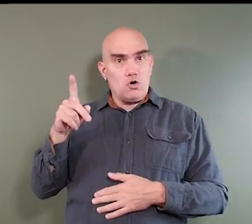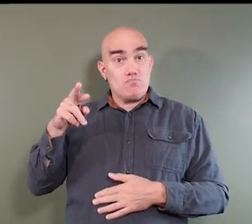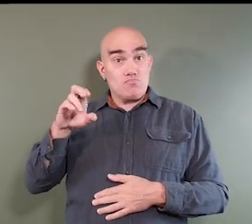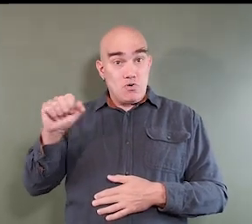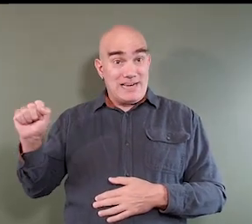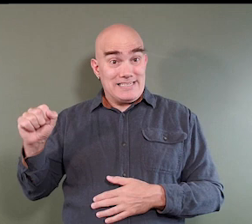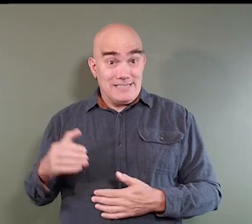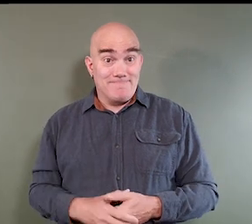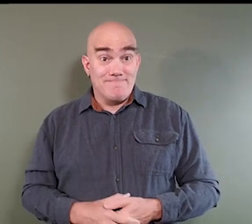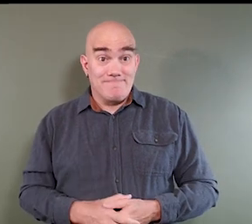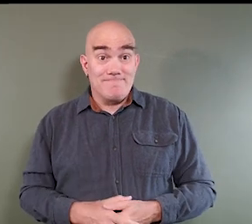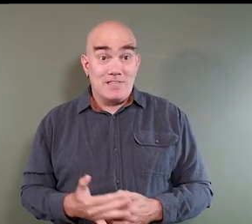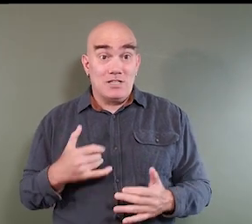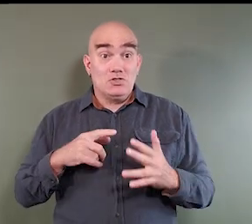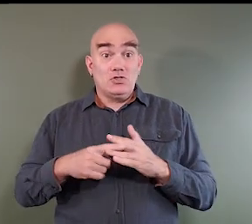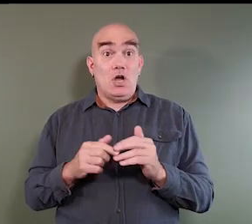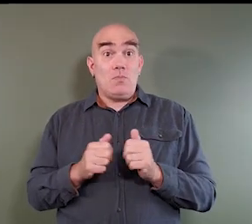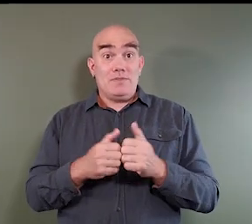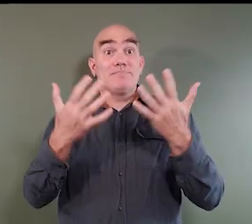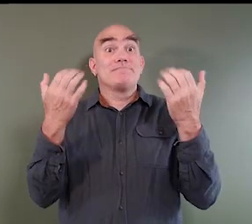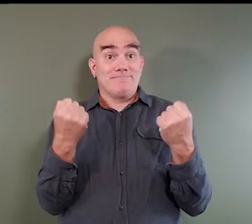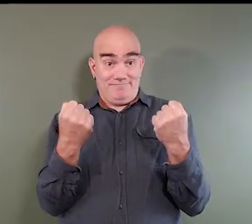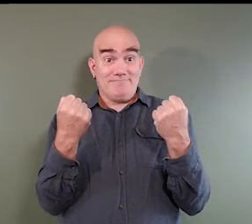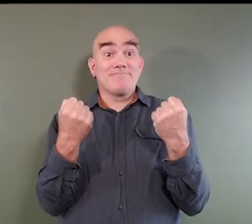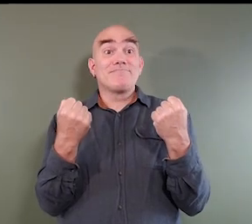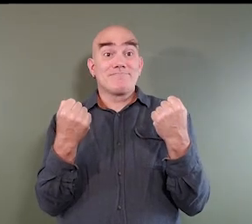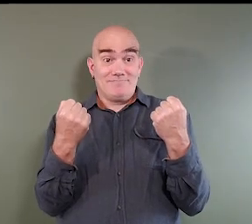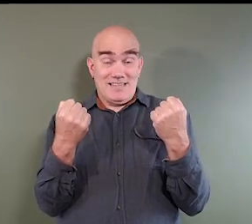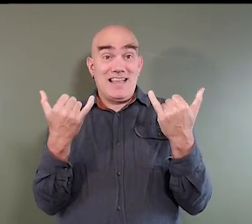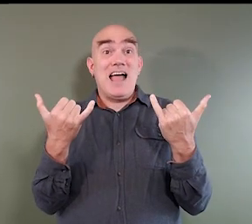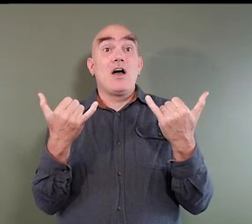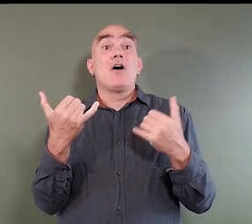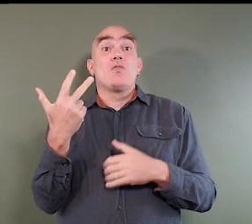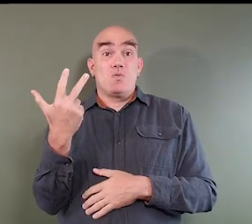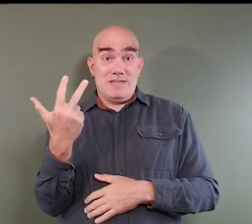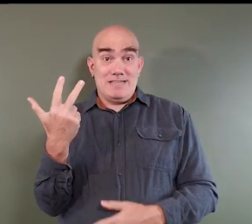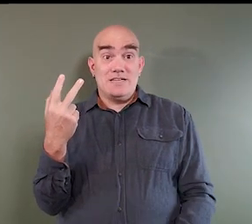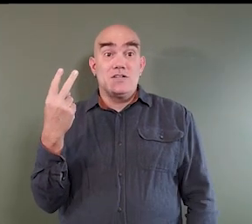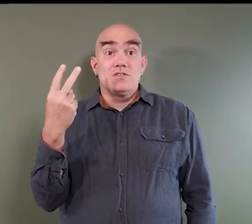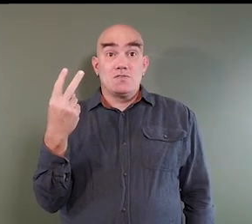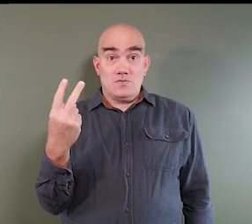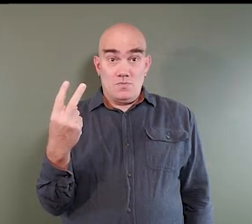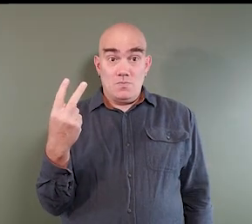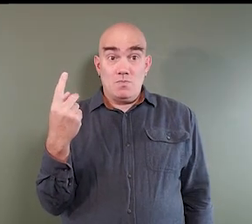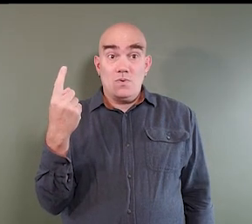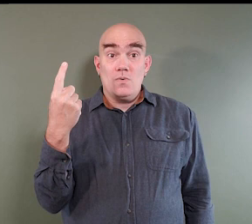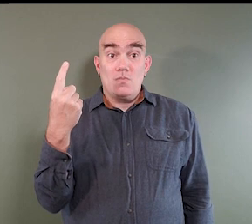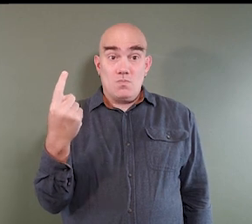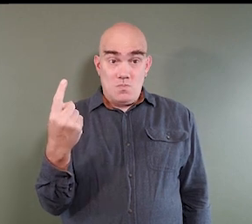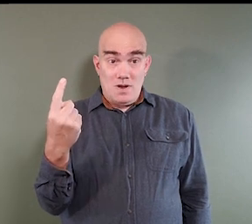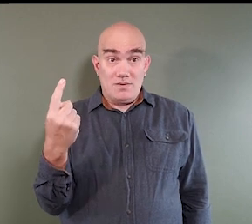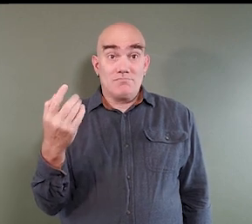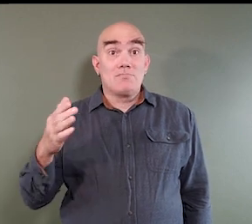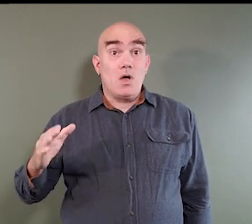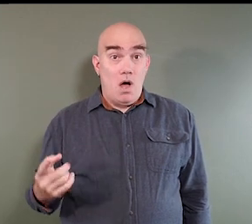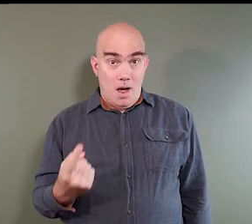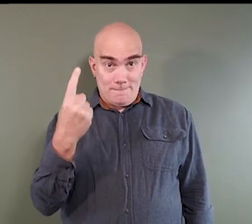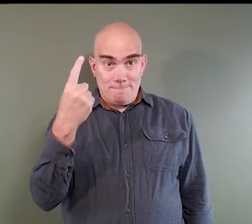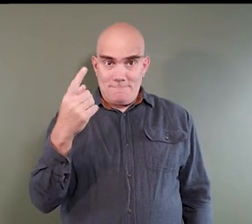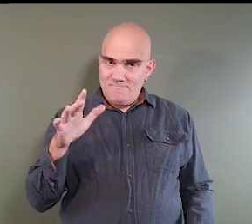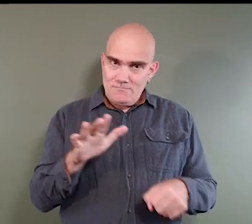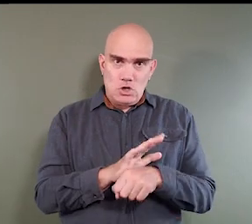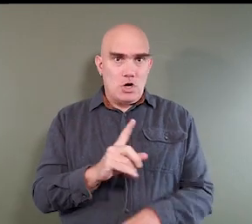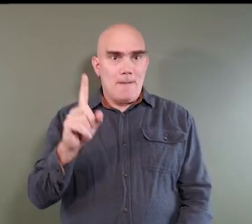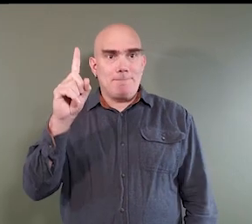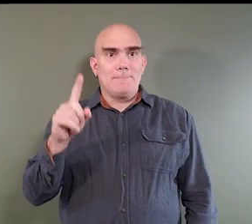We're going to start out with our fist facing us. And in 3, 2, 1, we're going with a press all the way up